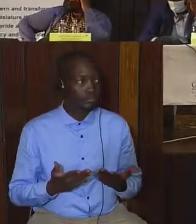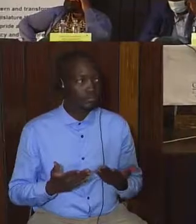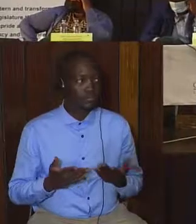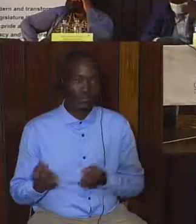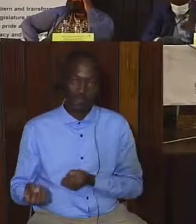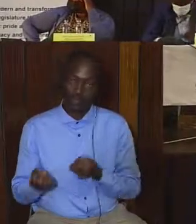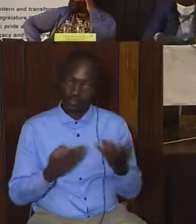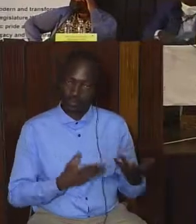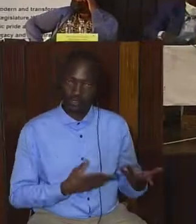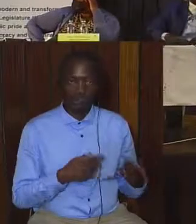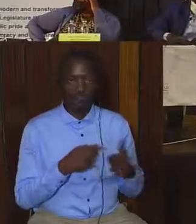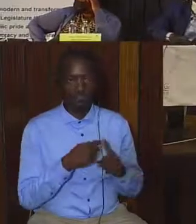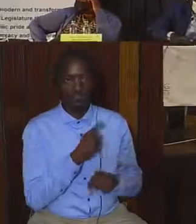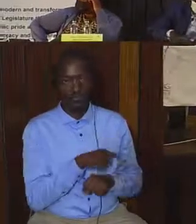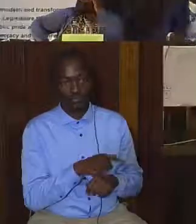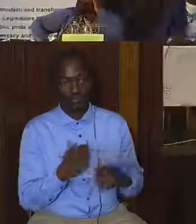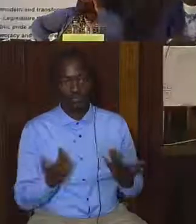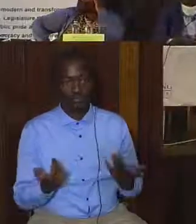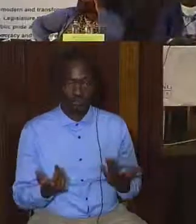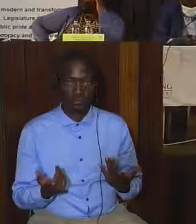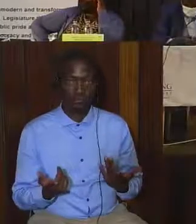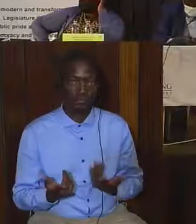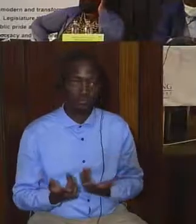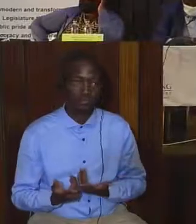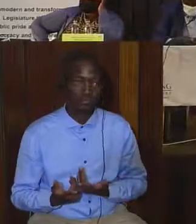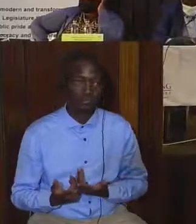hand over to you,